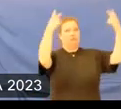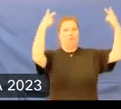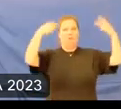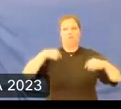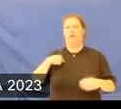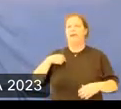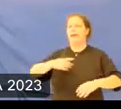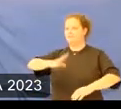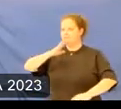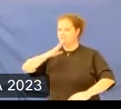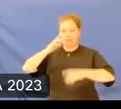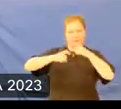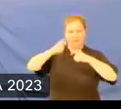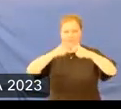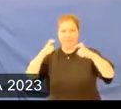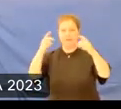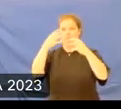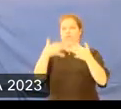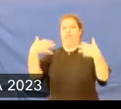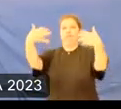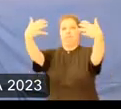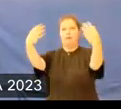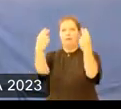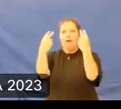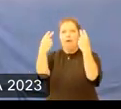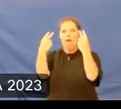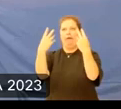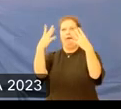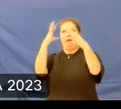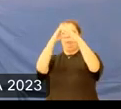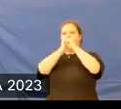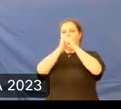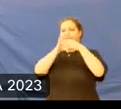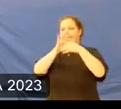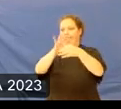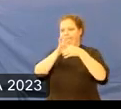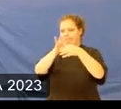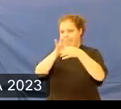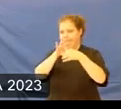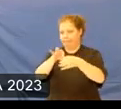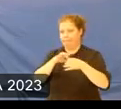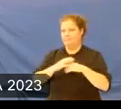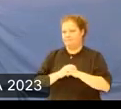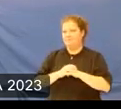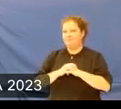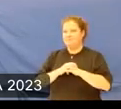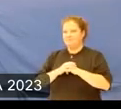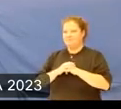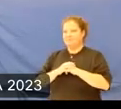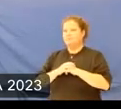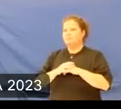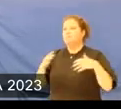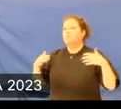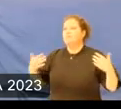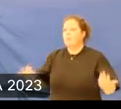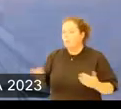So that's another sort of whole area that I think could be studied. We have the pragmatics of child language, which is still, it comes and goes in waves. It's a lot of waves in the